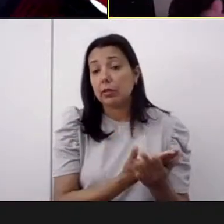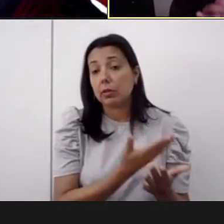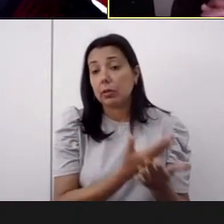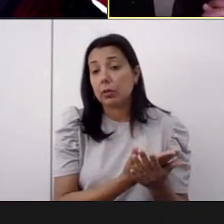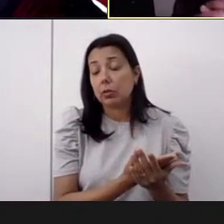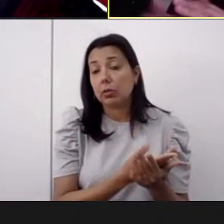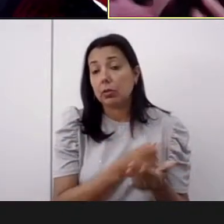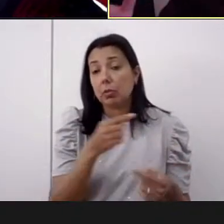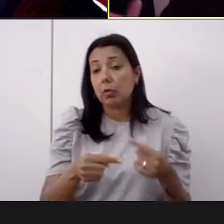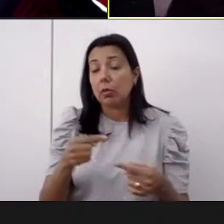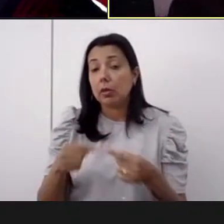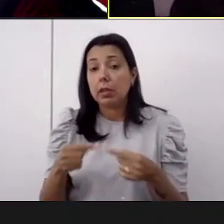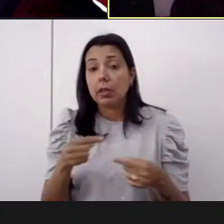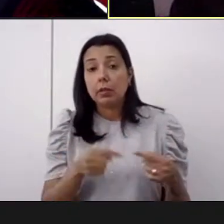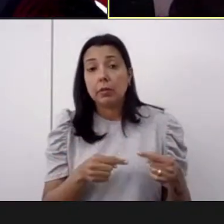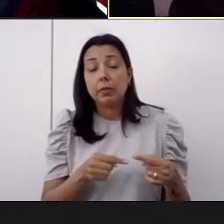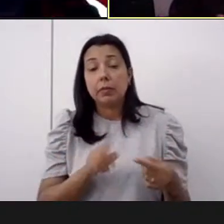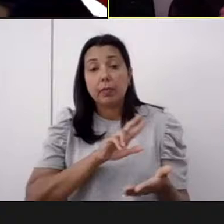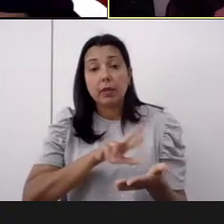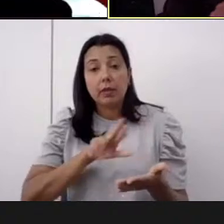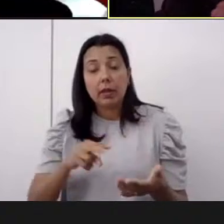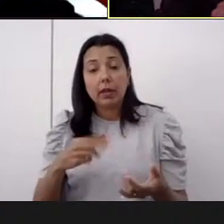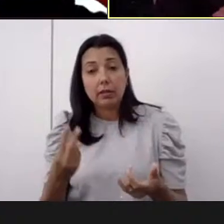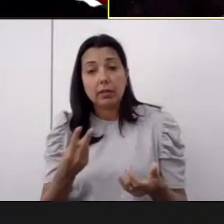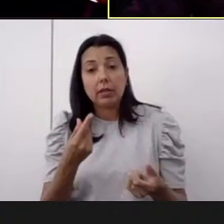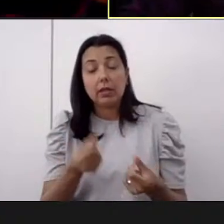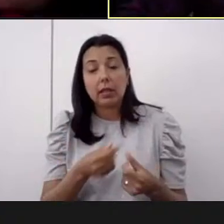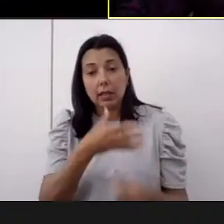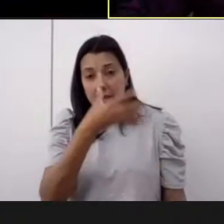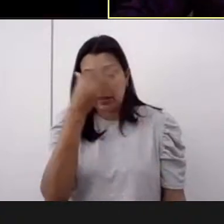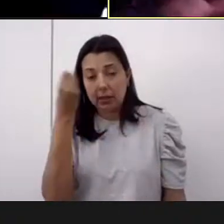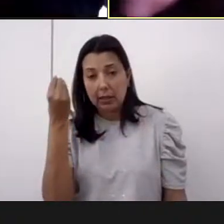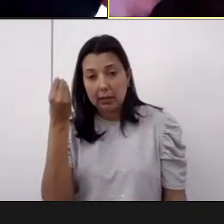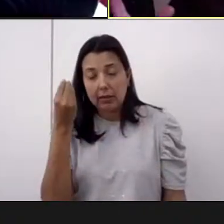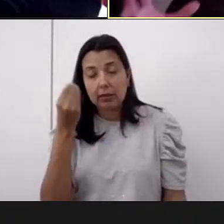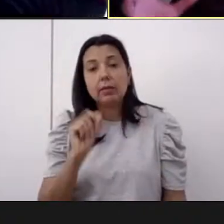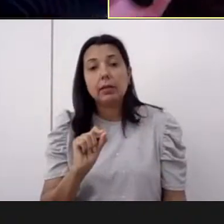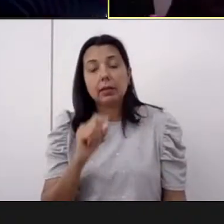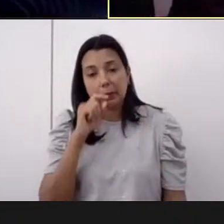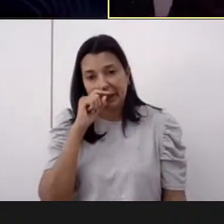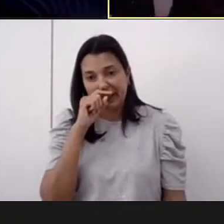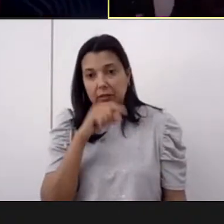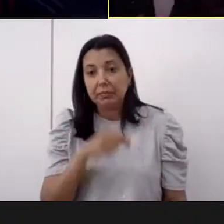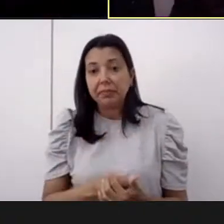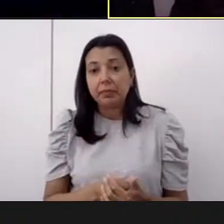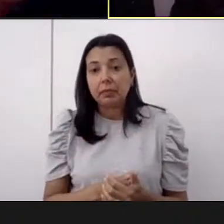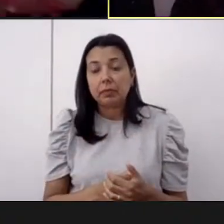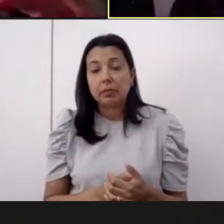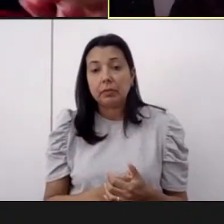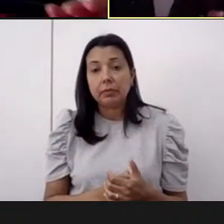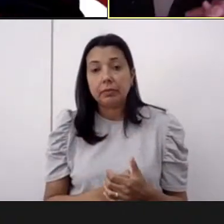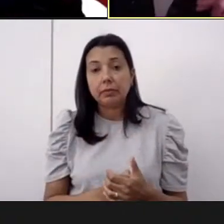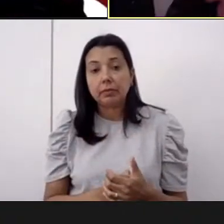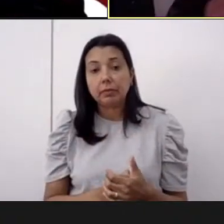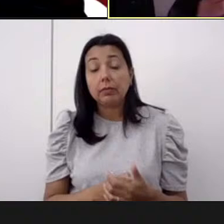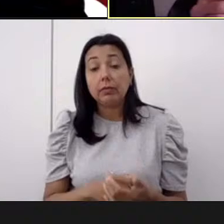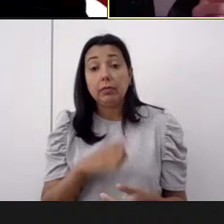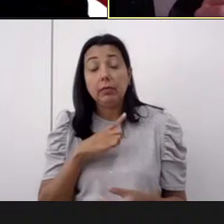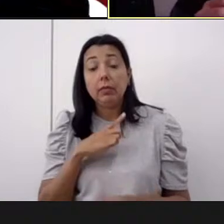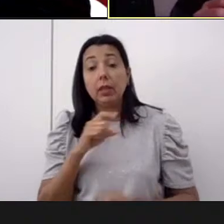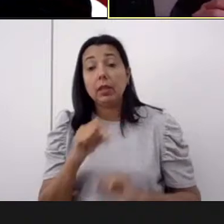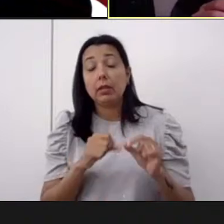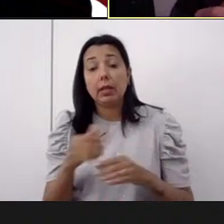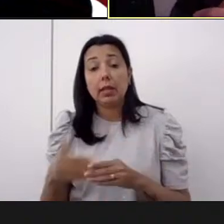often forgets about this the legal constraints that you mentioned